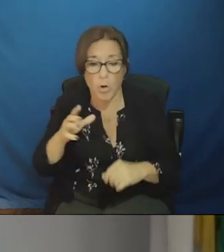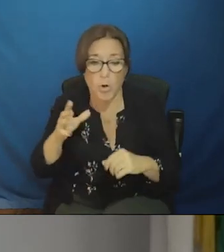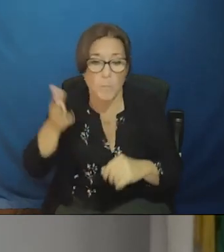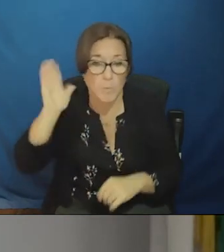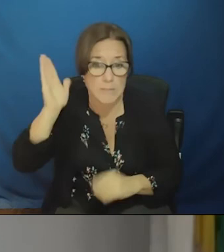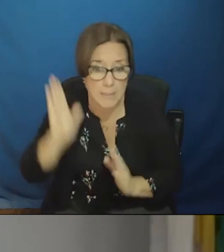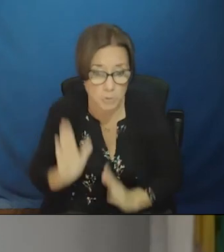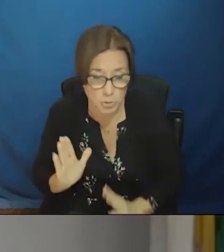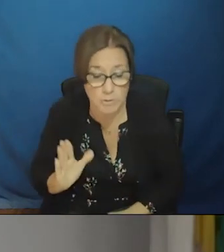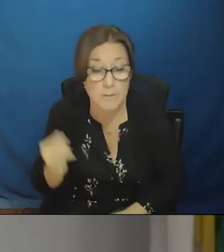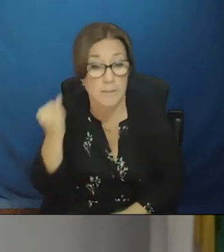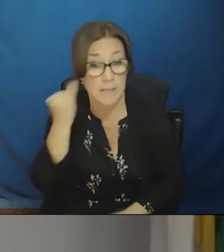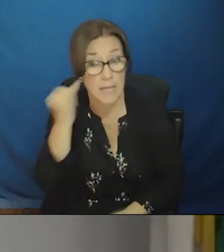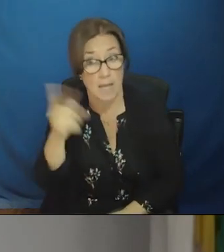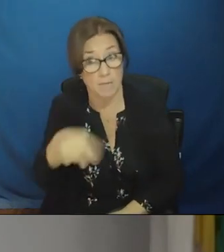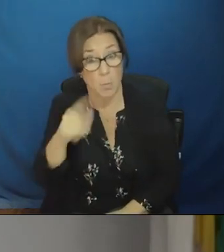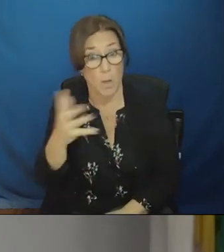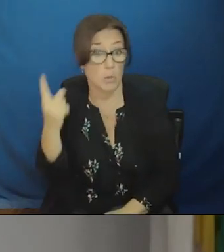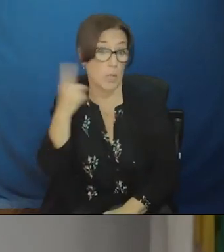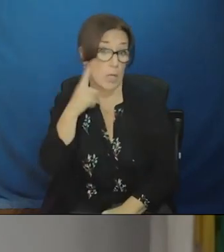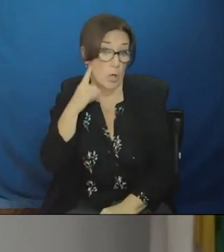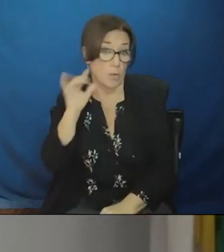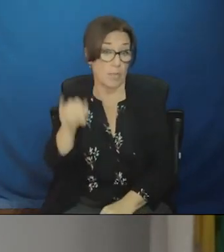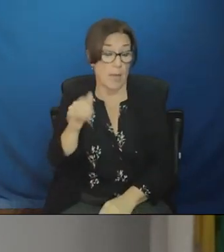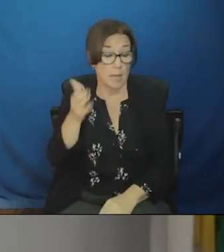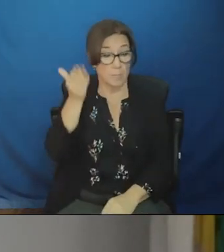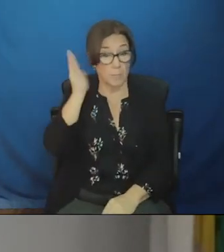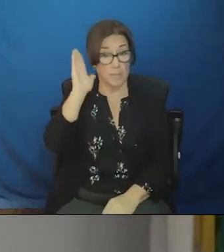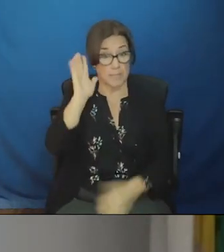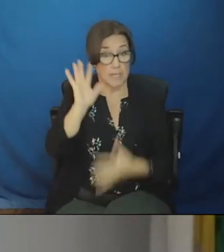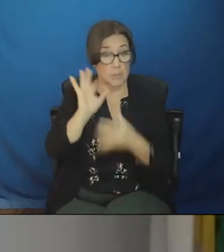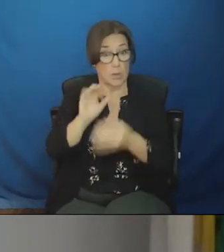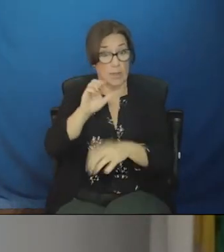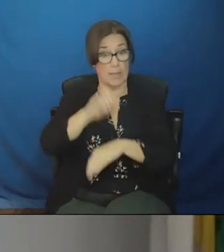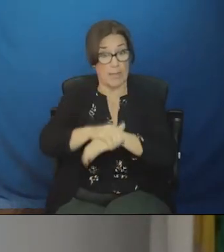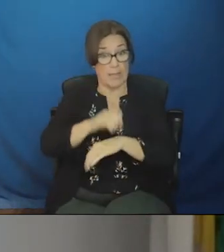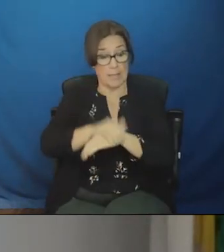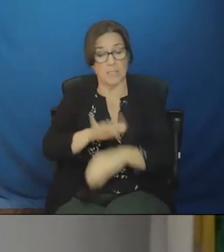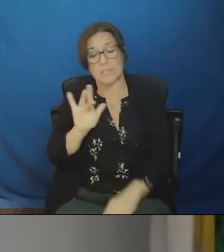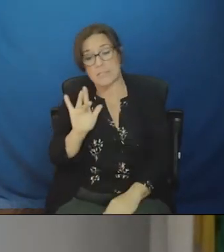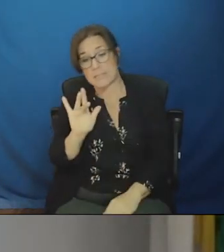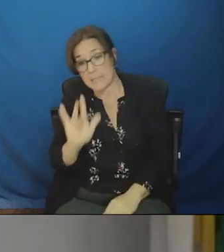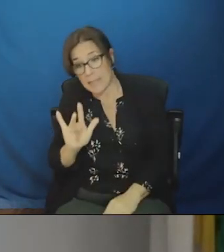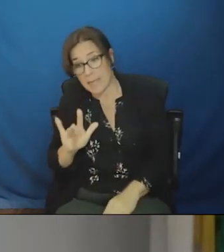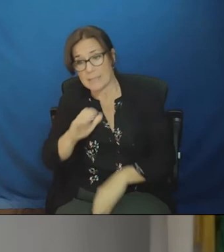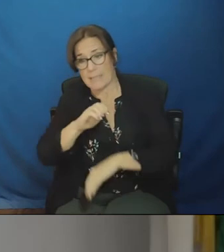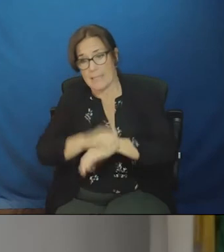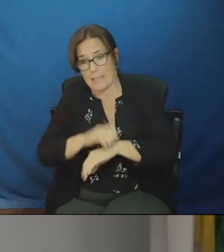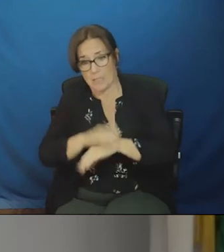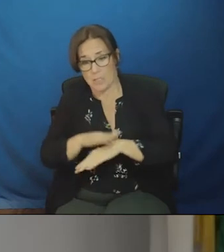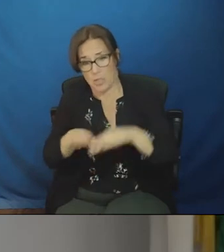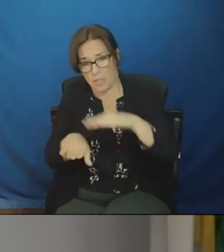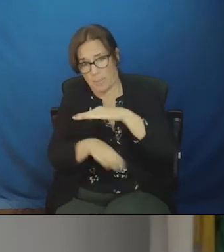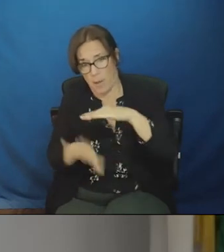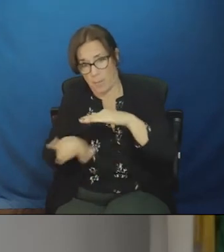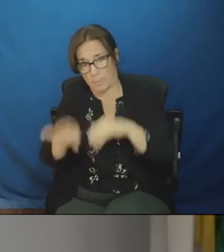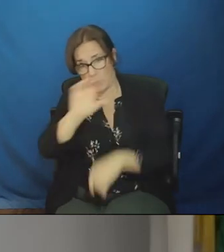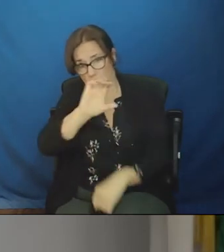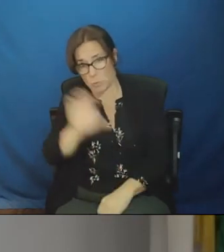If you want to be hearing this presentation in English, please select the English option from the interpretation menu at the bottom of your Zoom